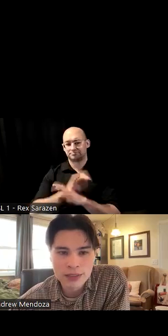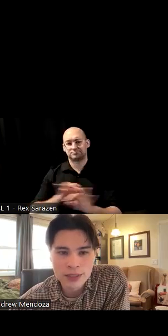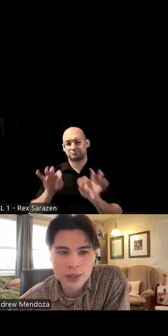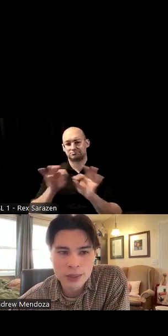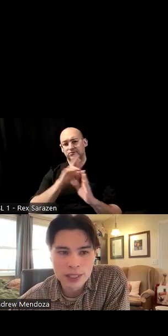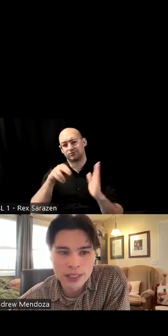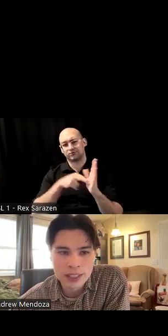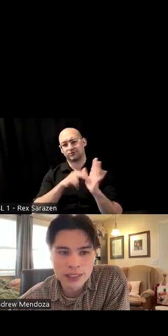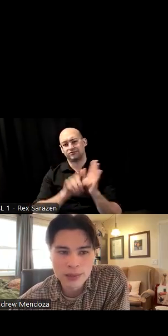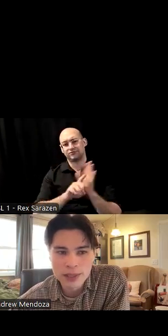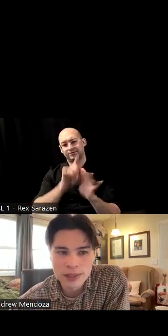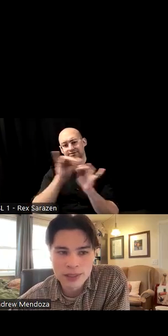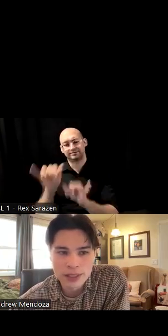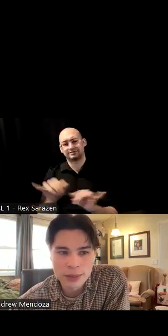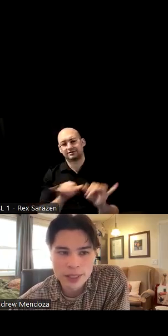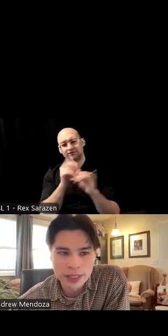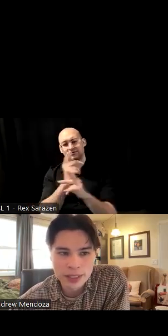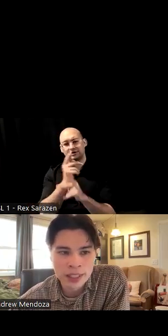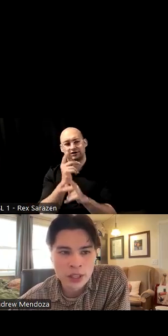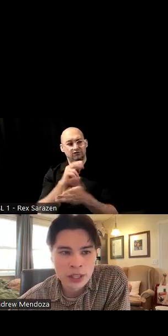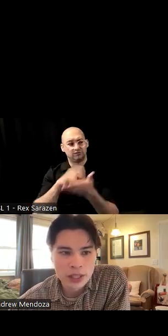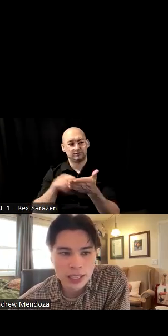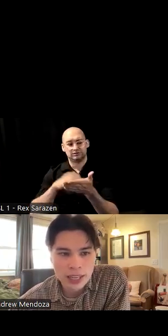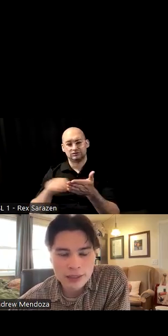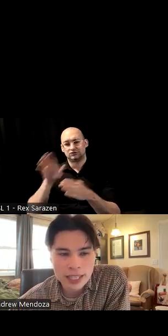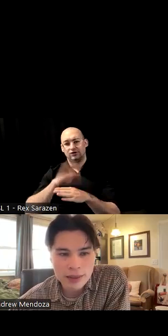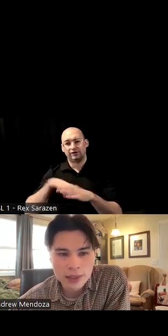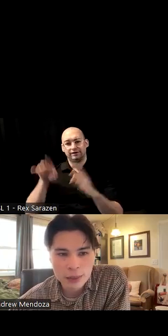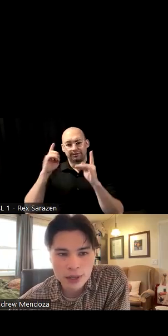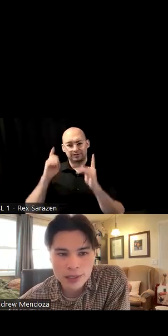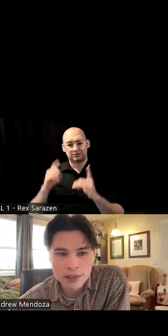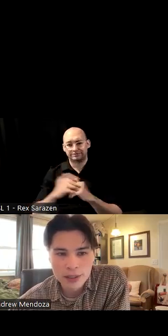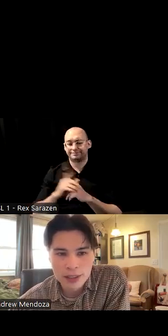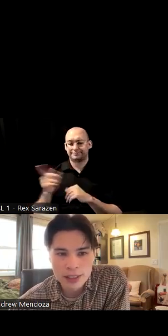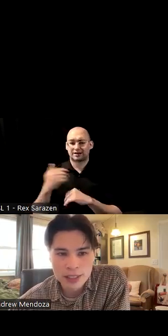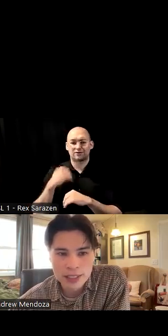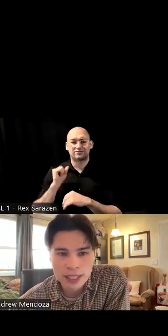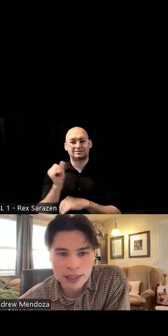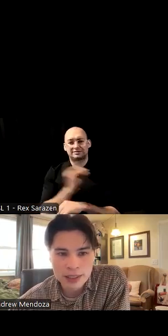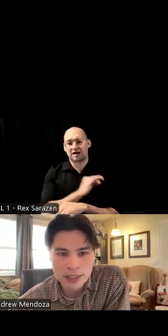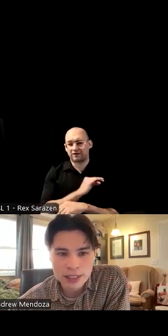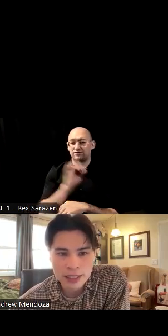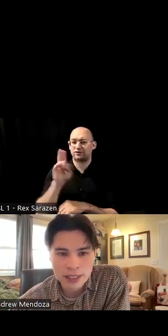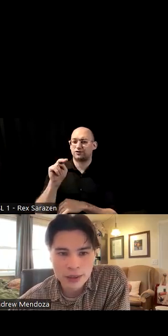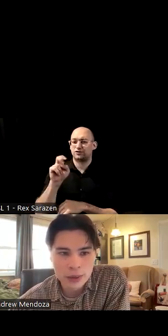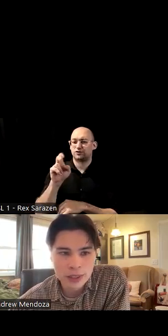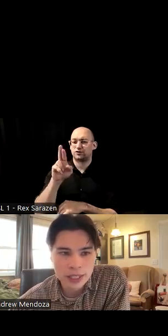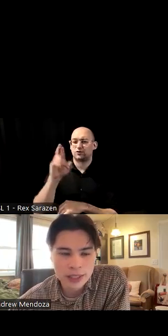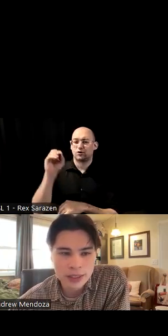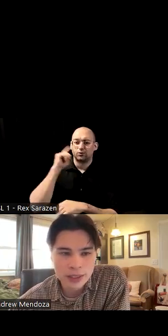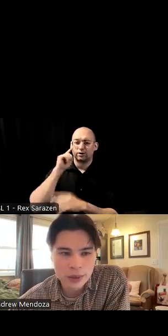of care for treatment and conducting research on dementia. They have staffs comprised of neurologists, psychologists,